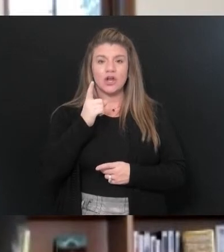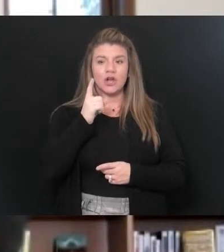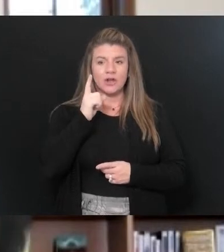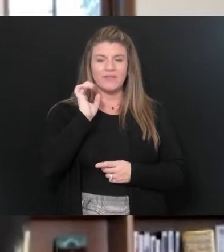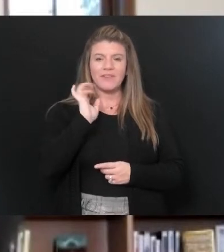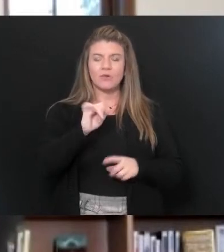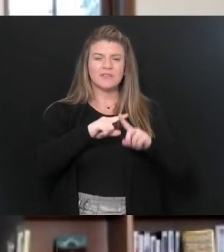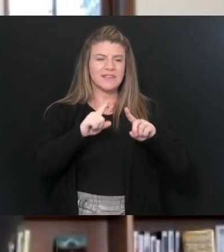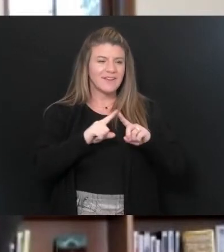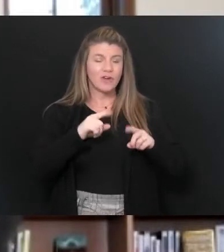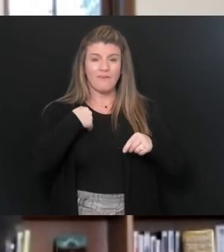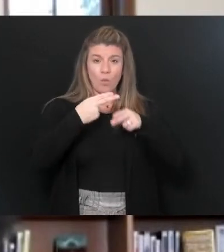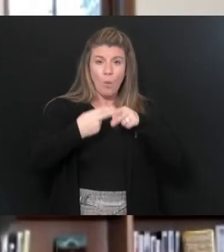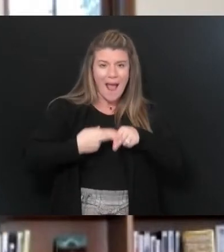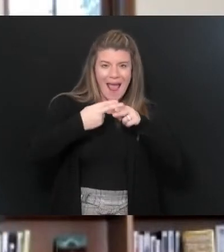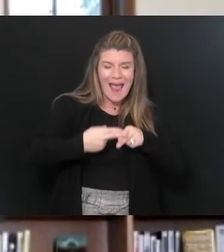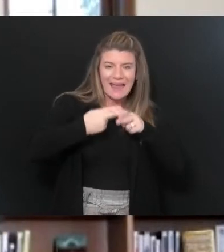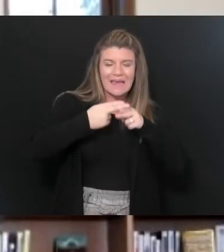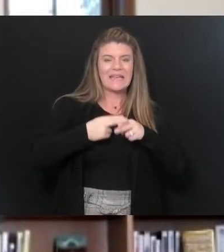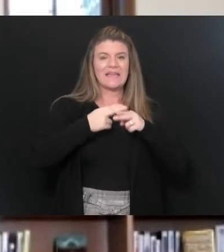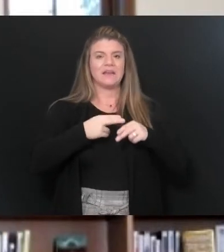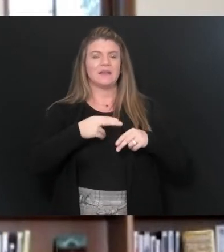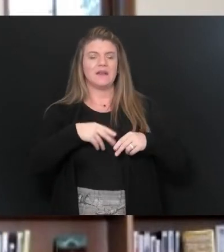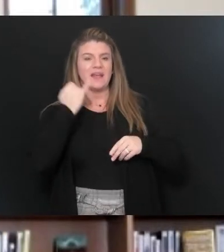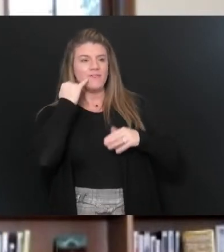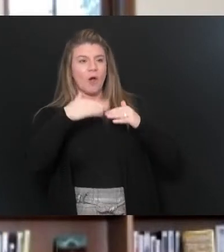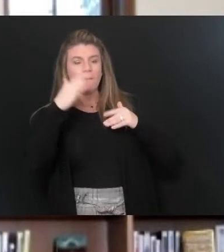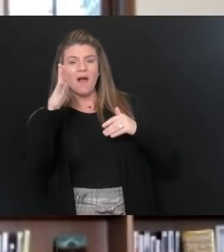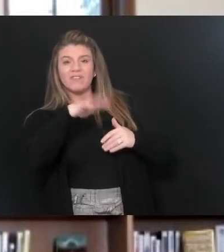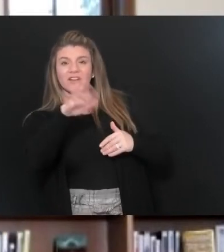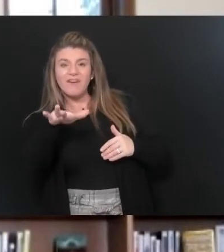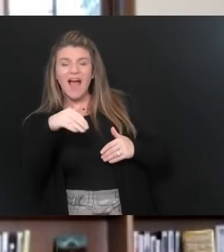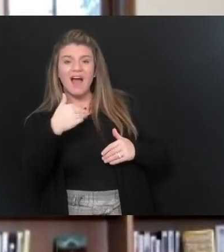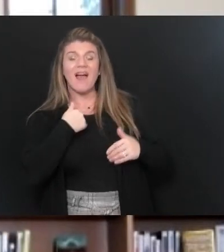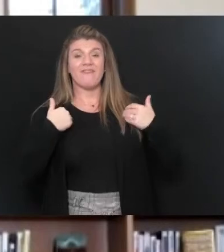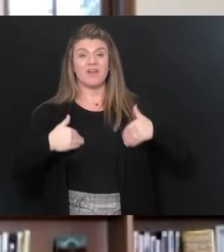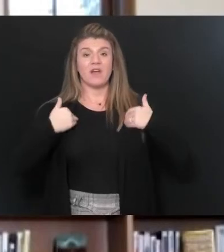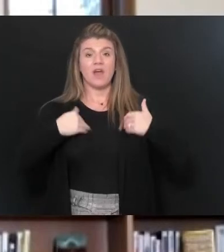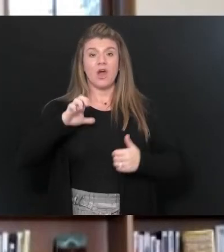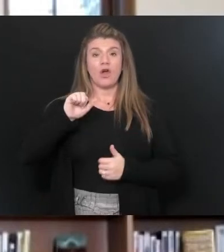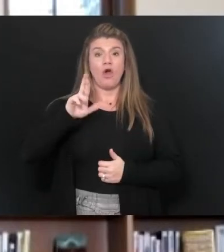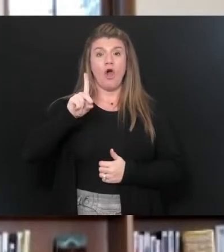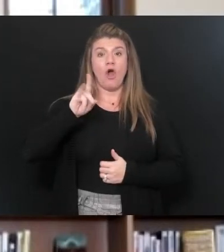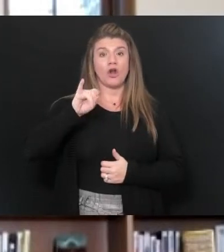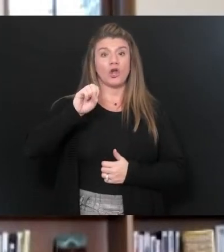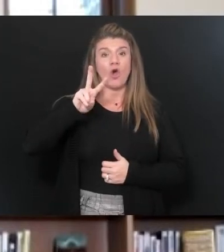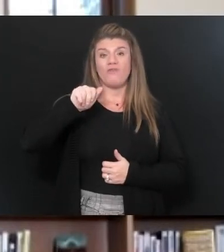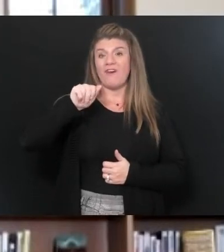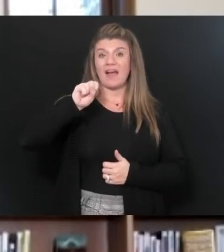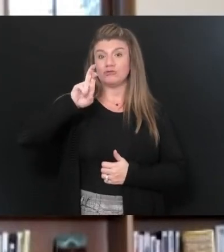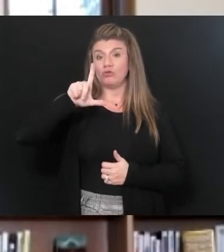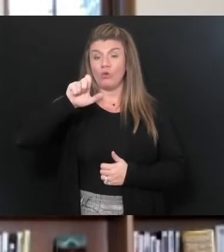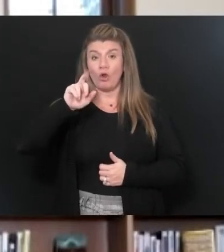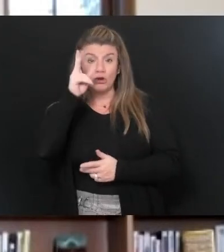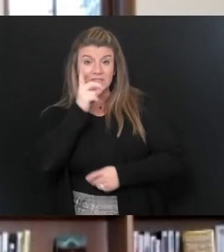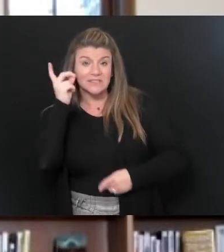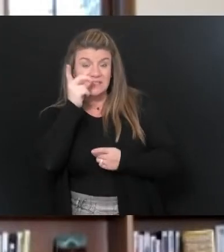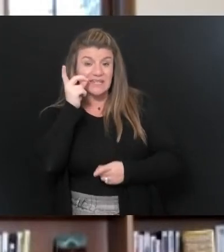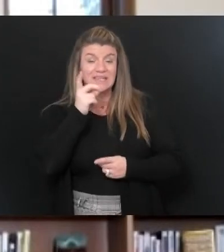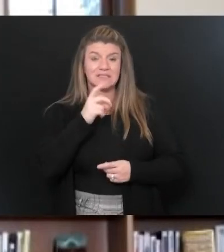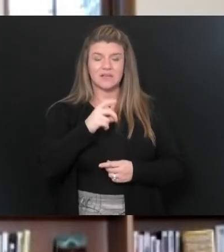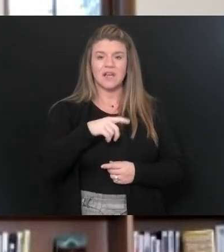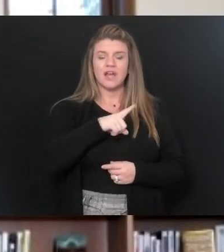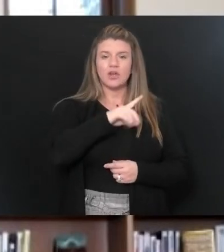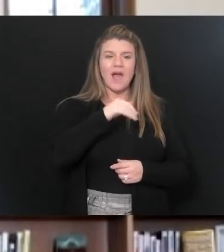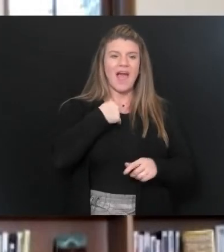certain weight criteria, or if you're above 55, have cardiovascular disease, or greater than 17 years old.